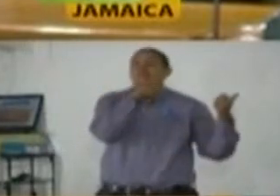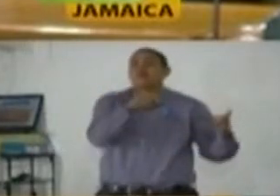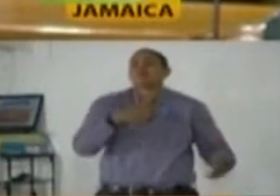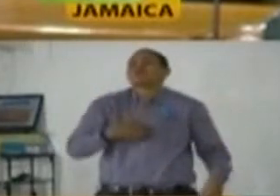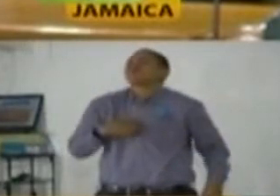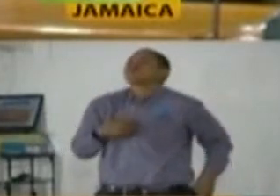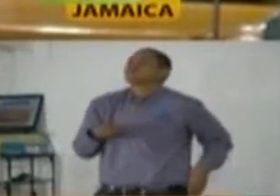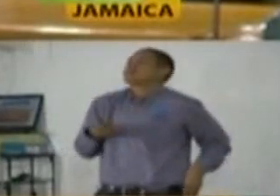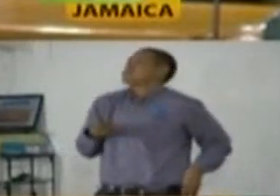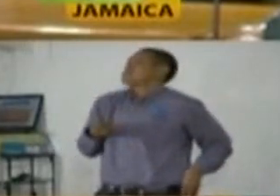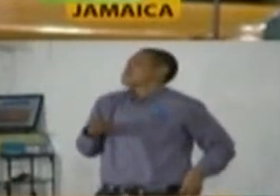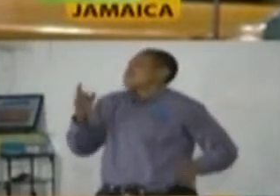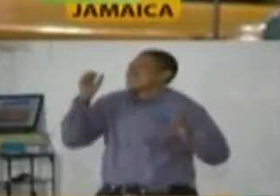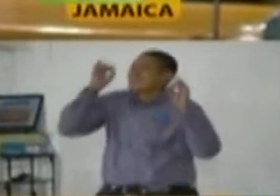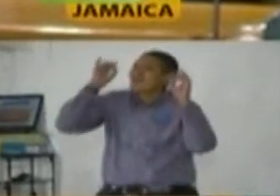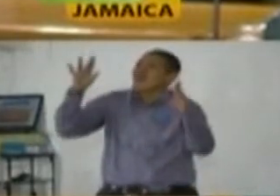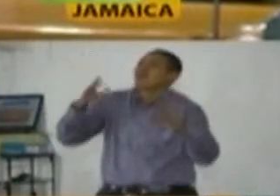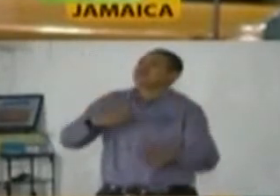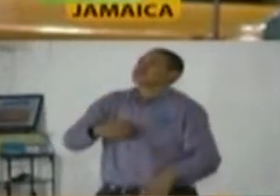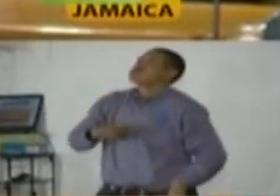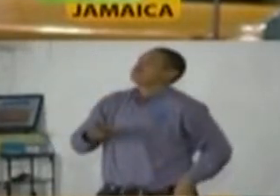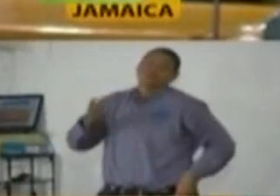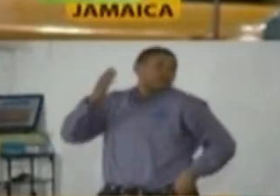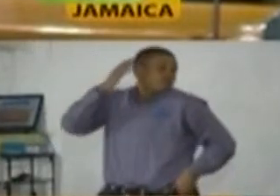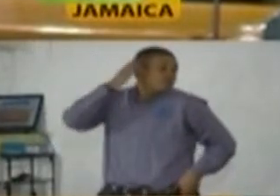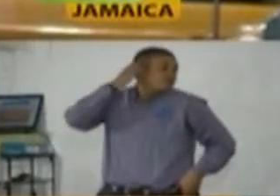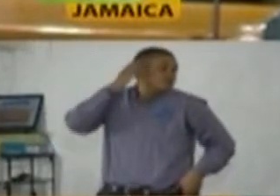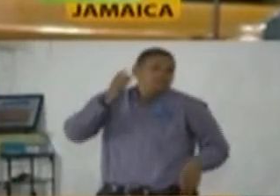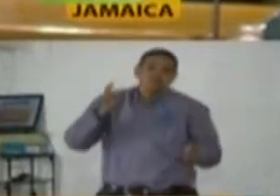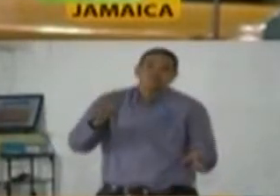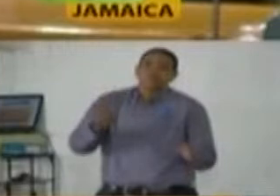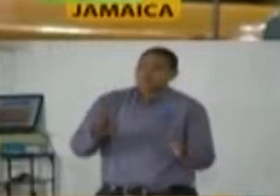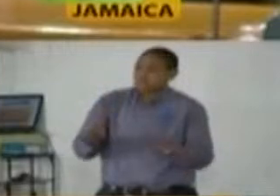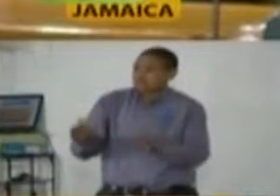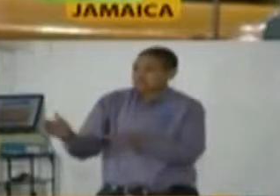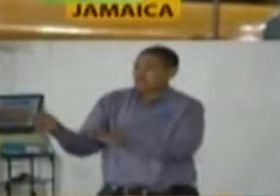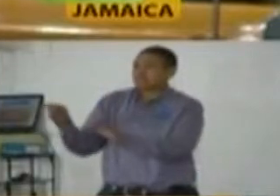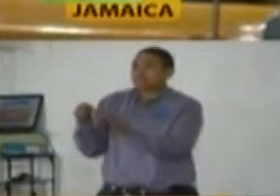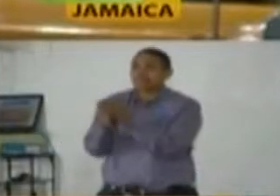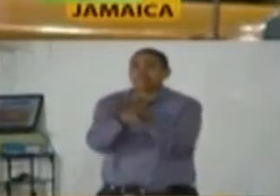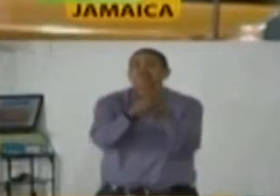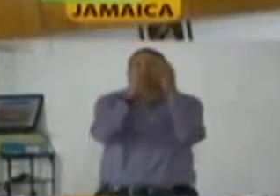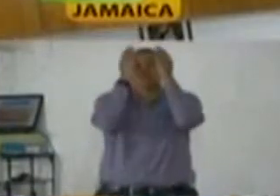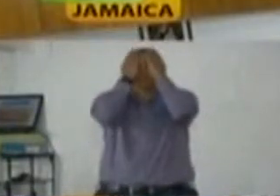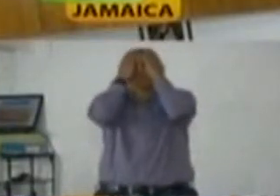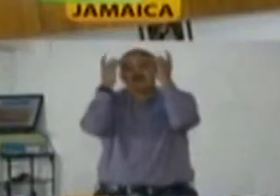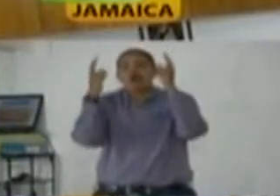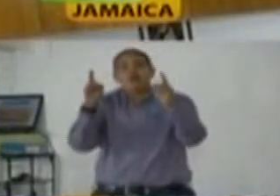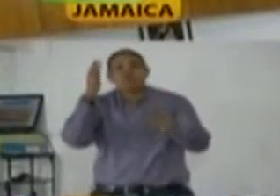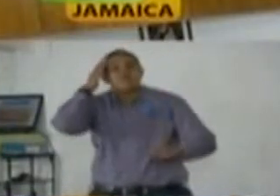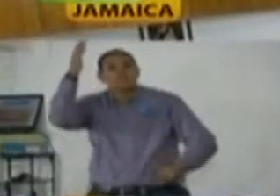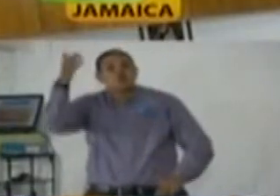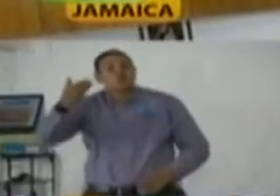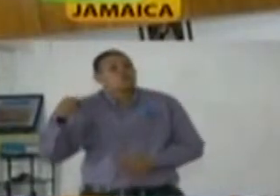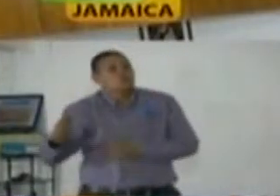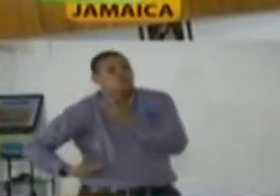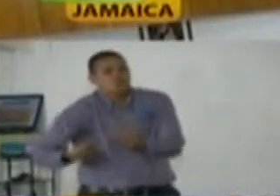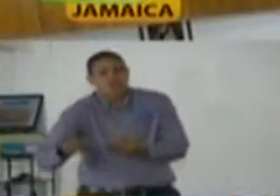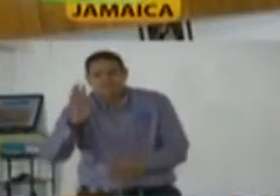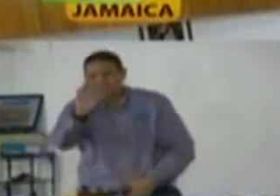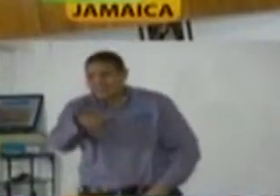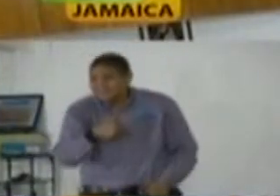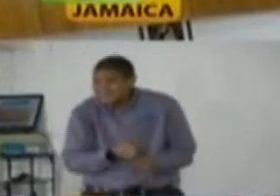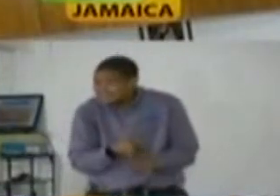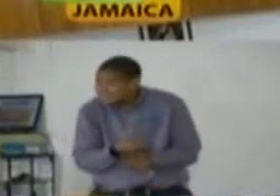that robs the nation of valuable members of future generations. Madam Speaker, a few of the